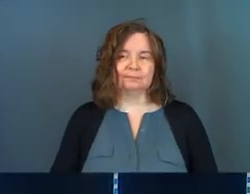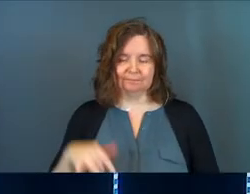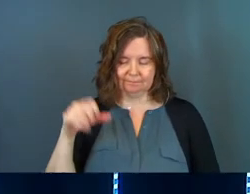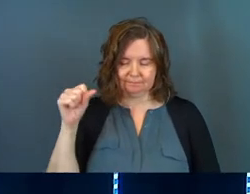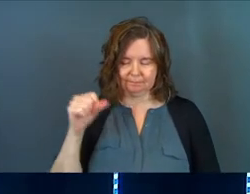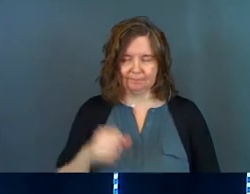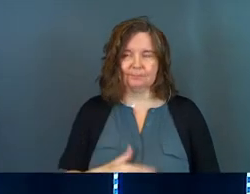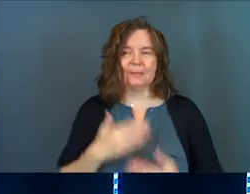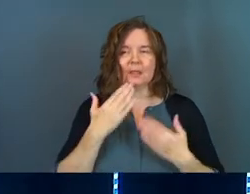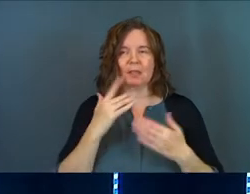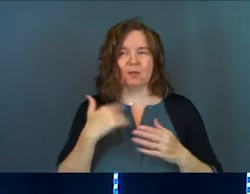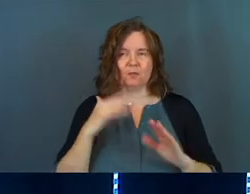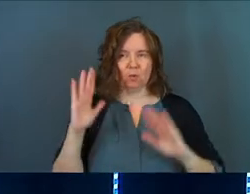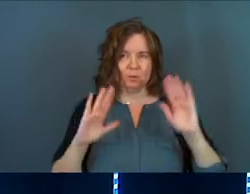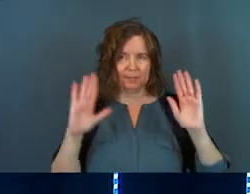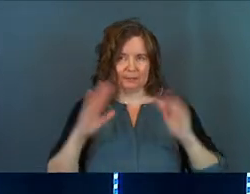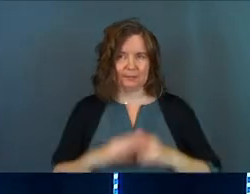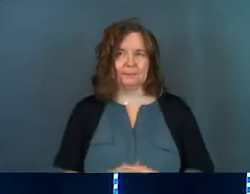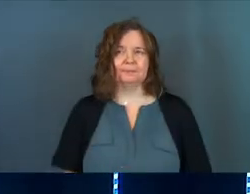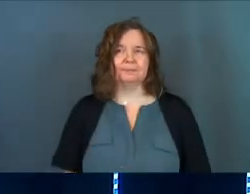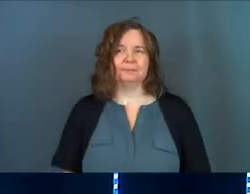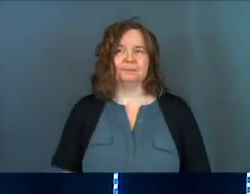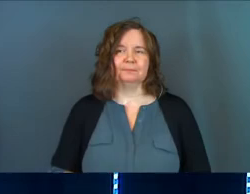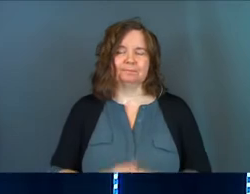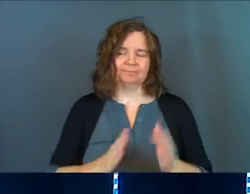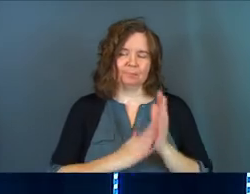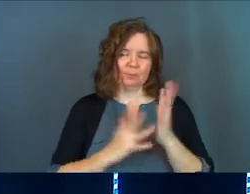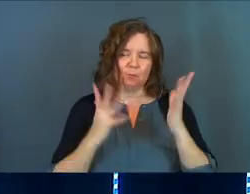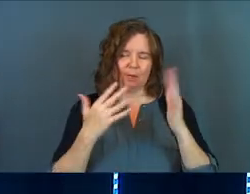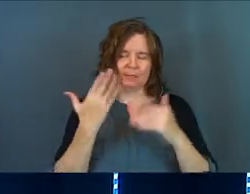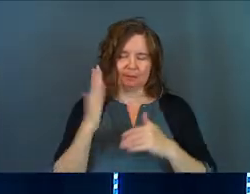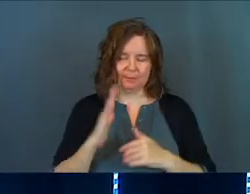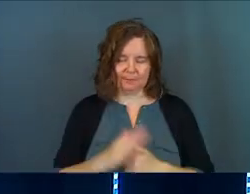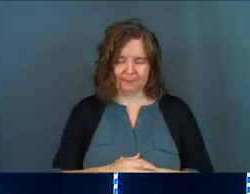Yep. Thank you for those hands. Praise God.